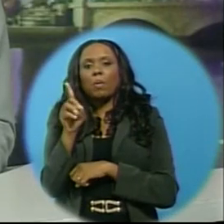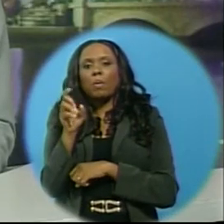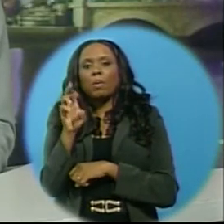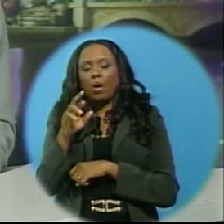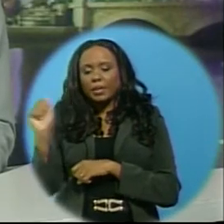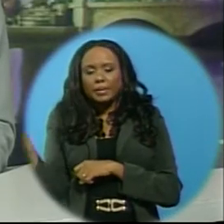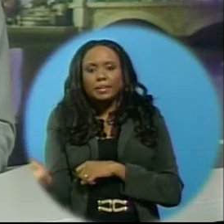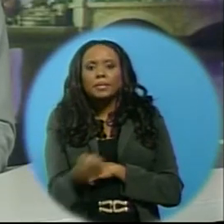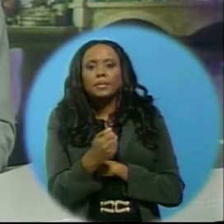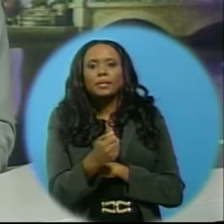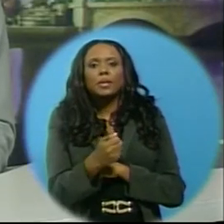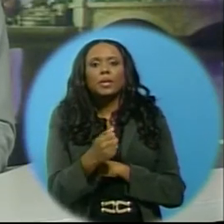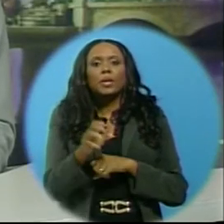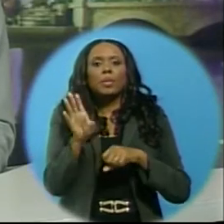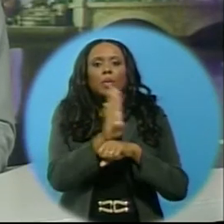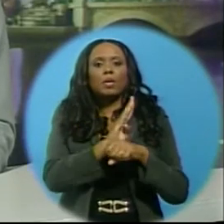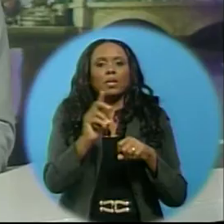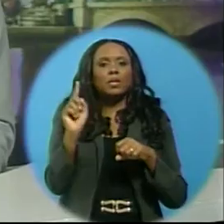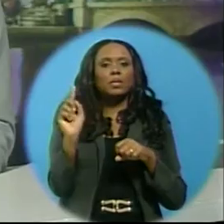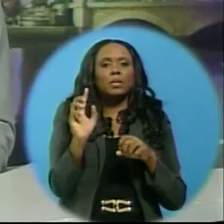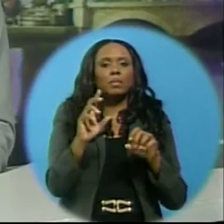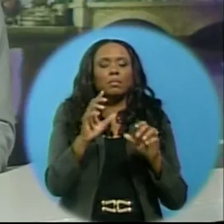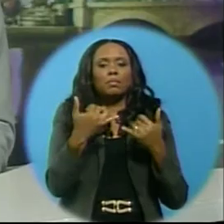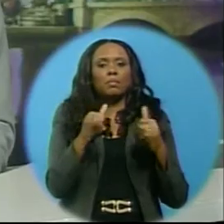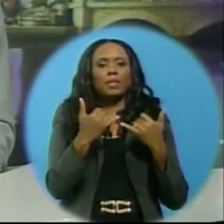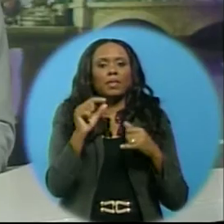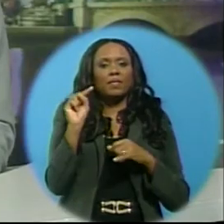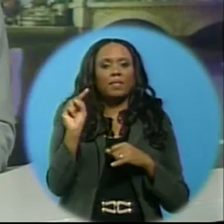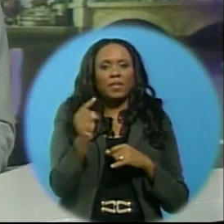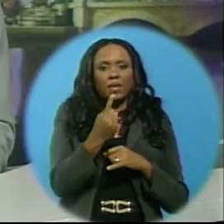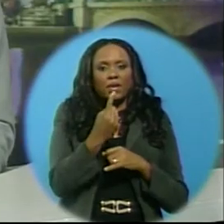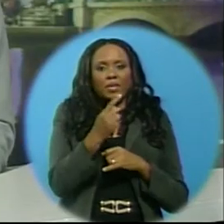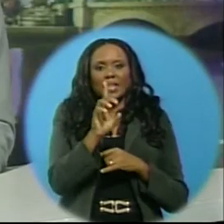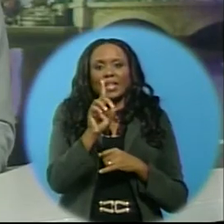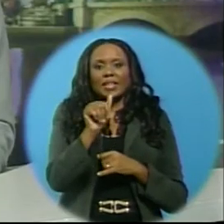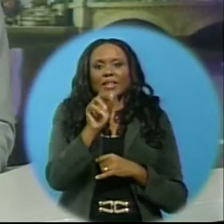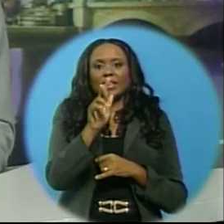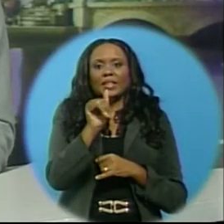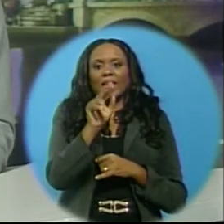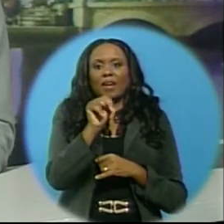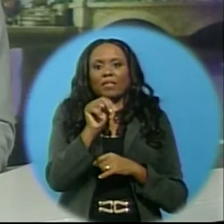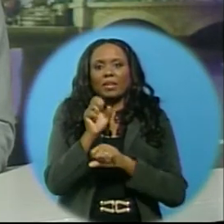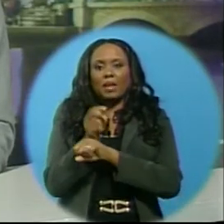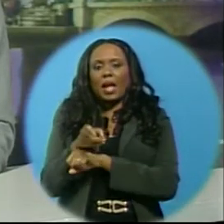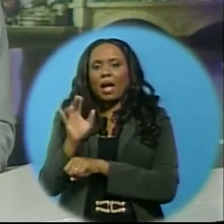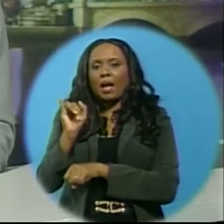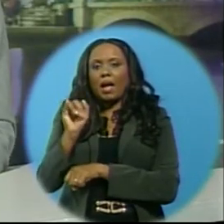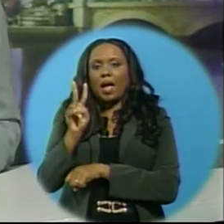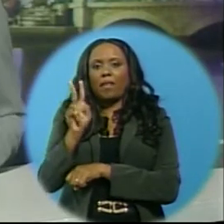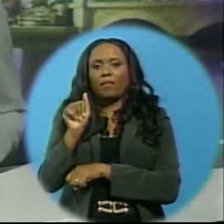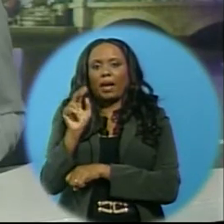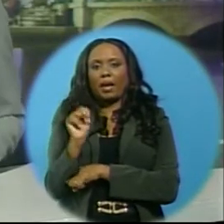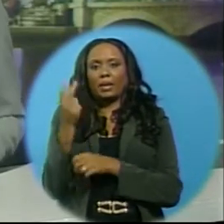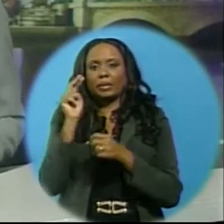Wilde. Barbados drew first blood in the Group 1 matchup as Darian King defeated Ivan Indara.